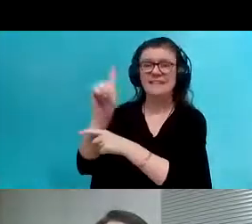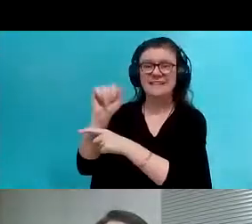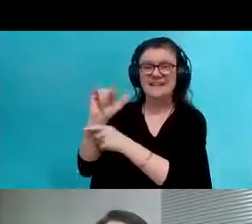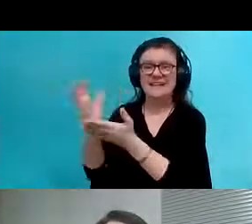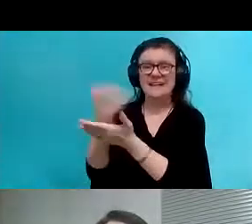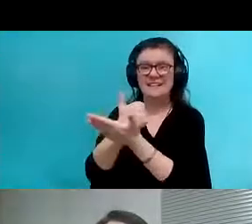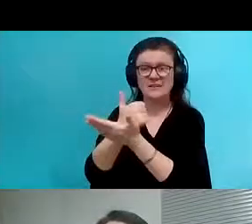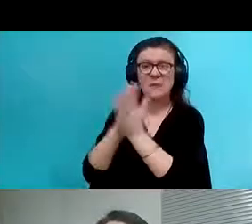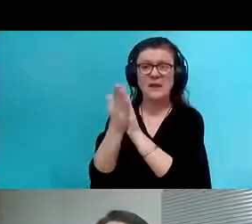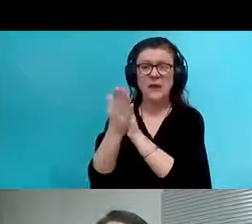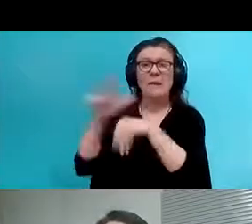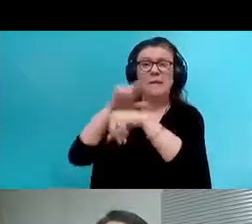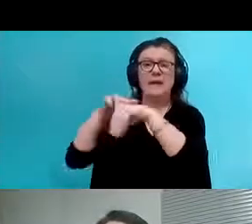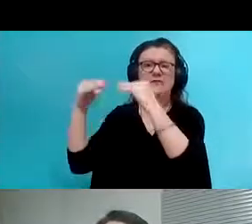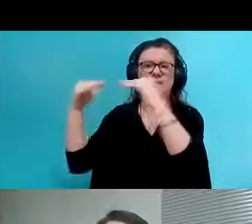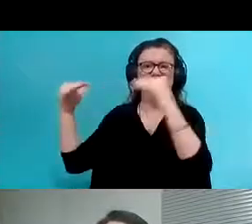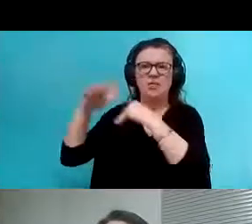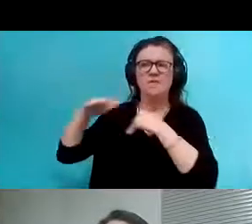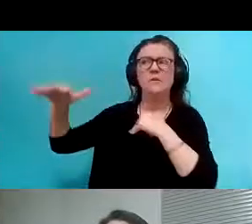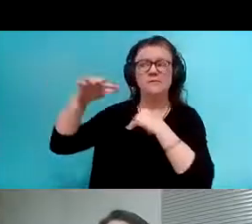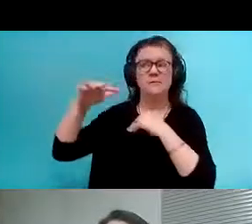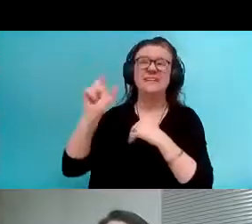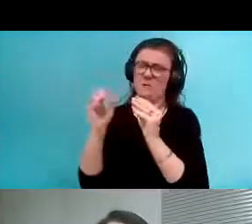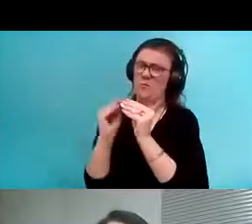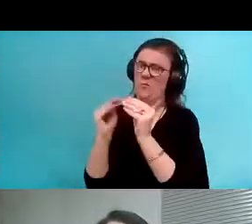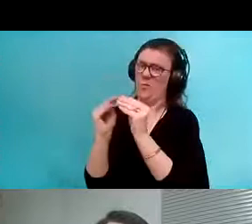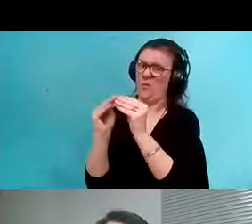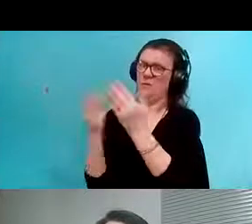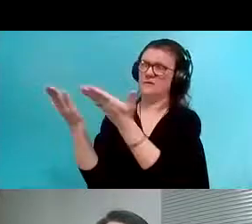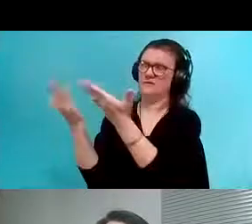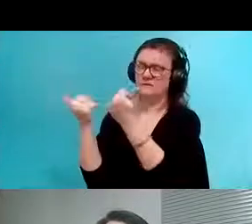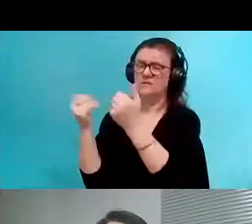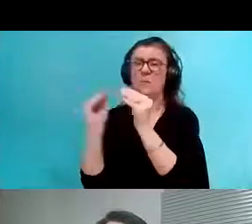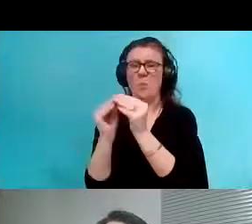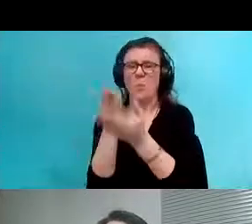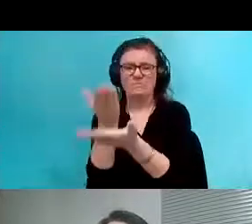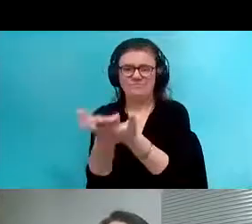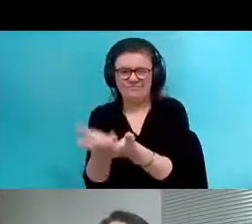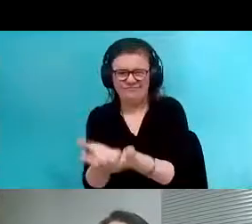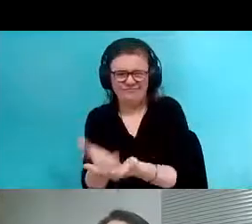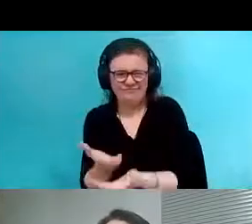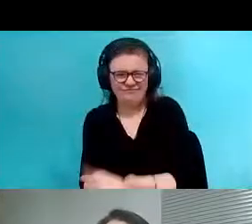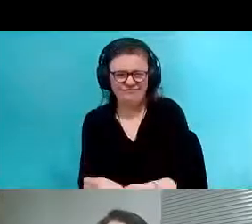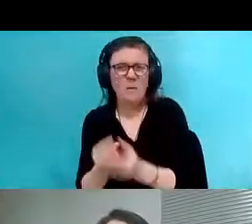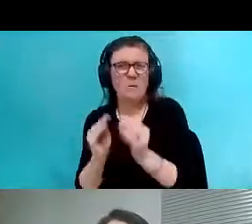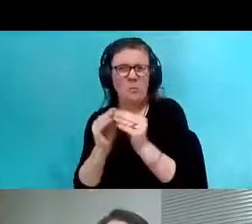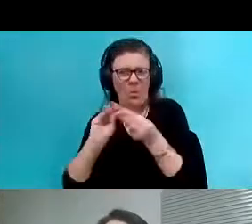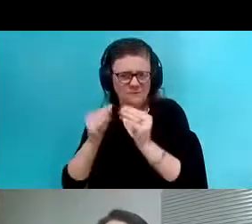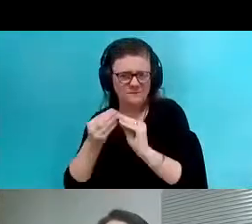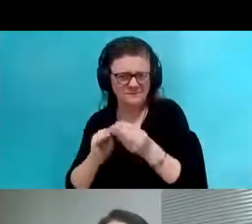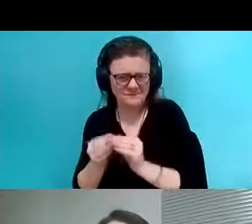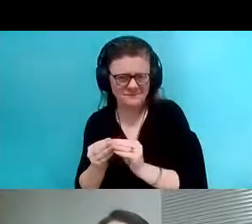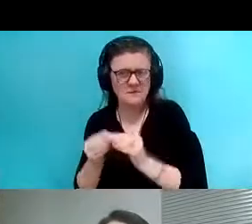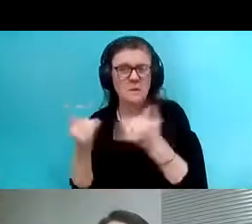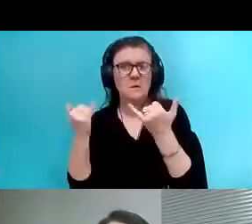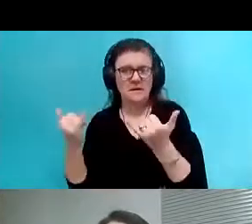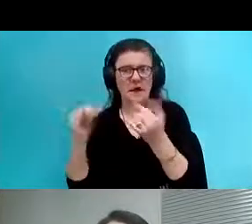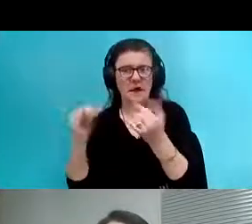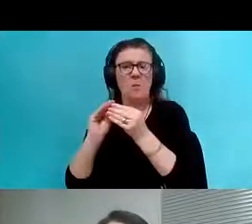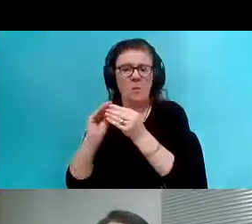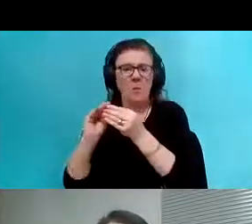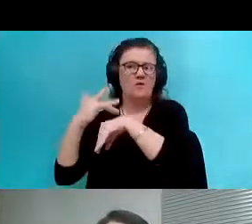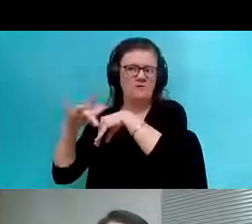at national level is very much needed through creating strong evidence, which is now being available in the form